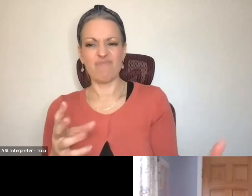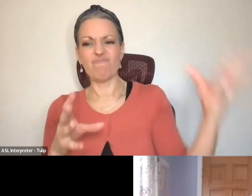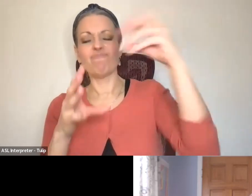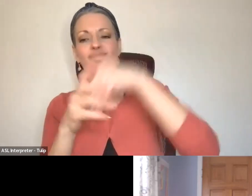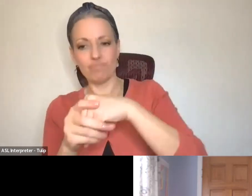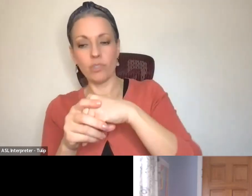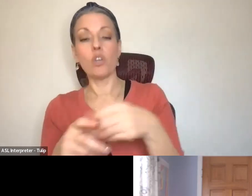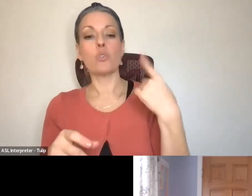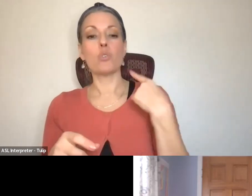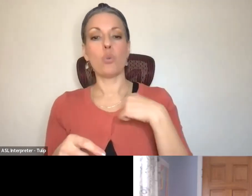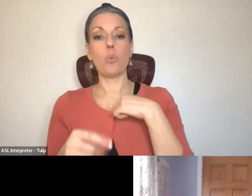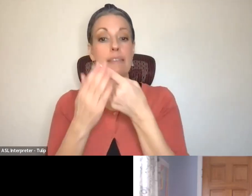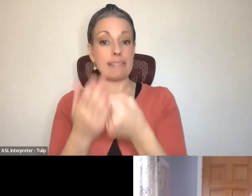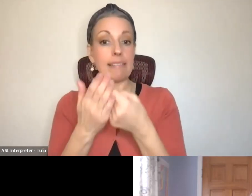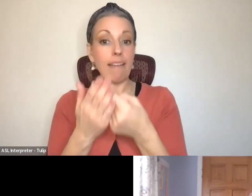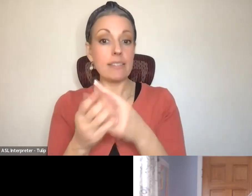talk about